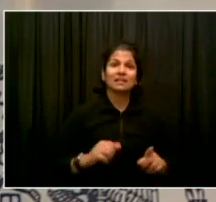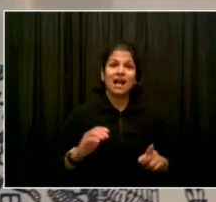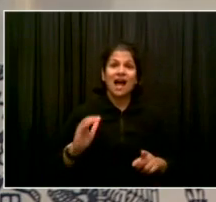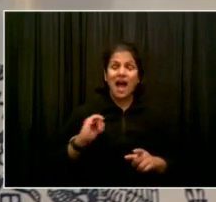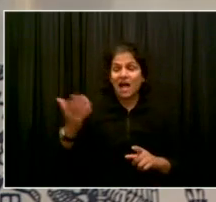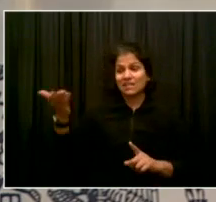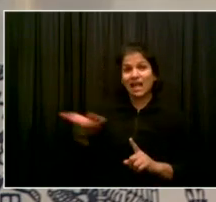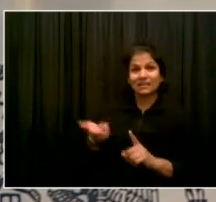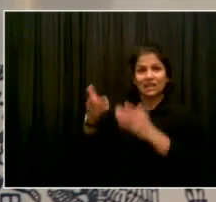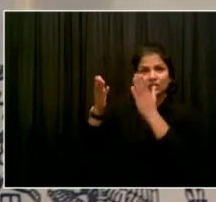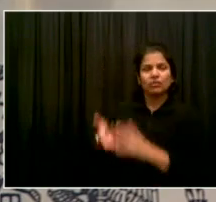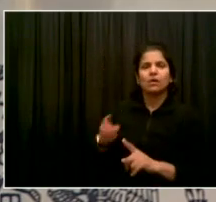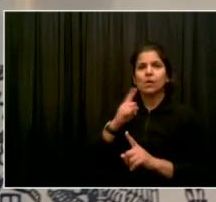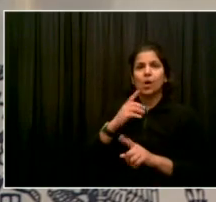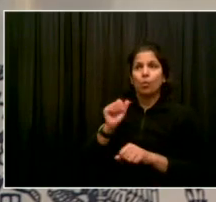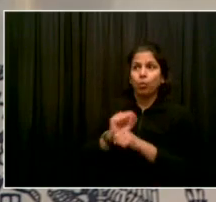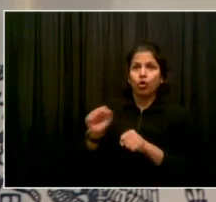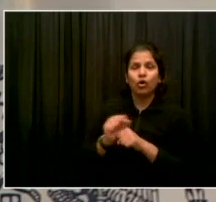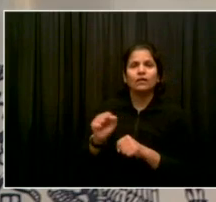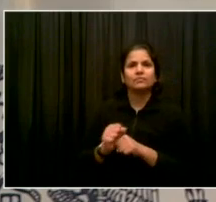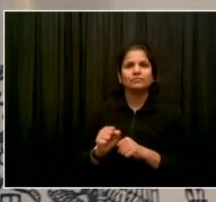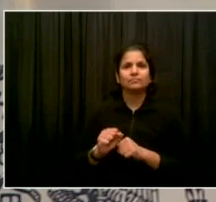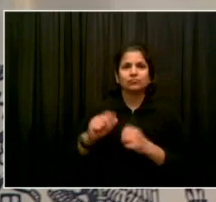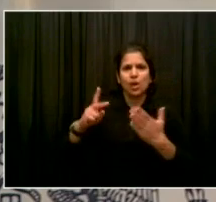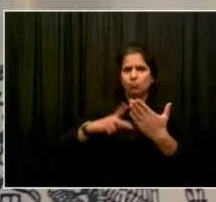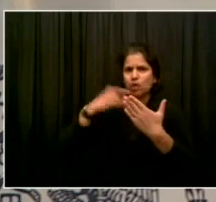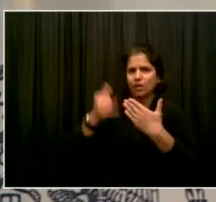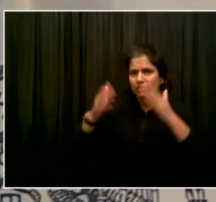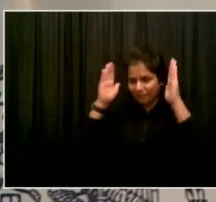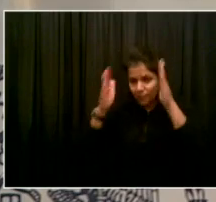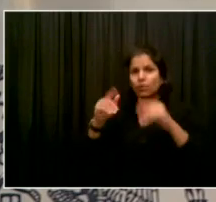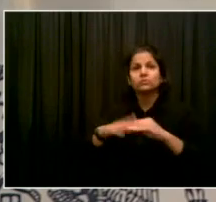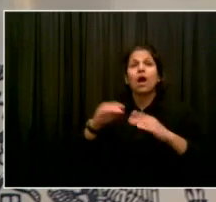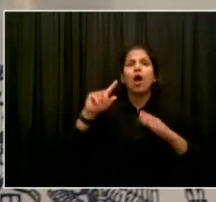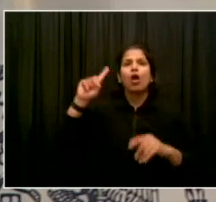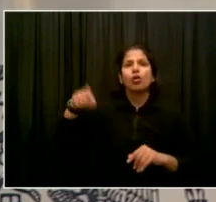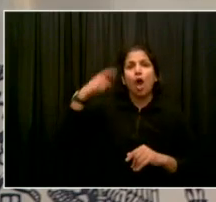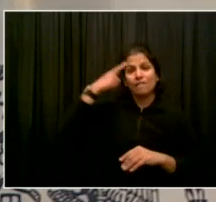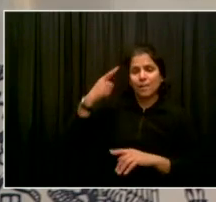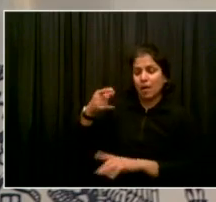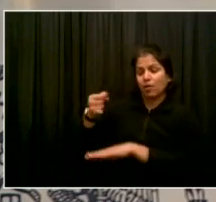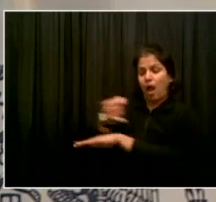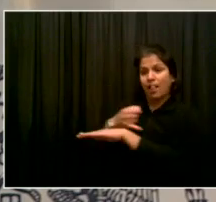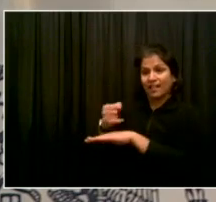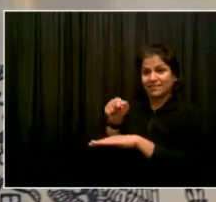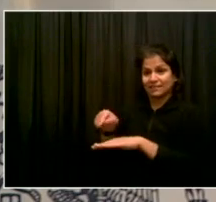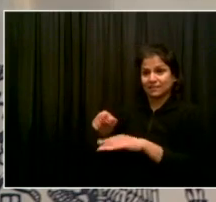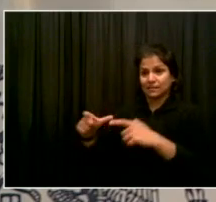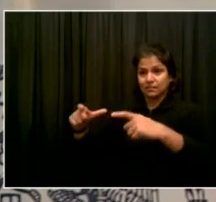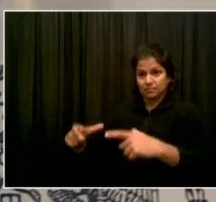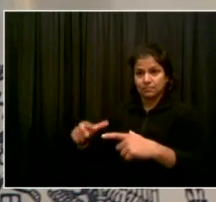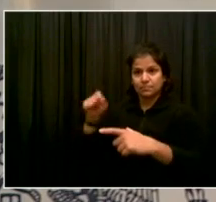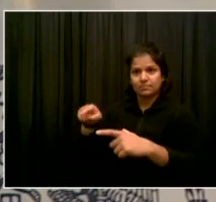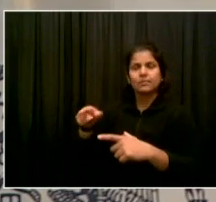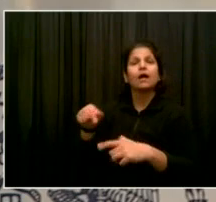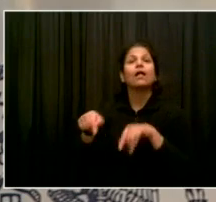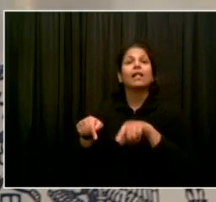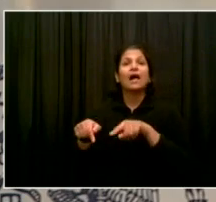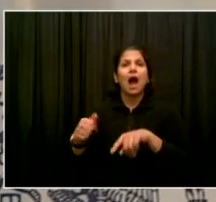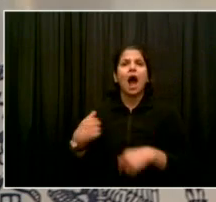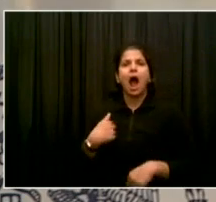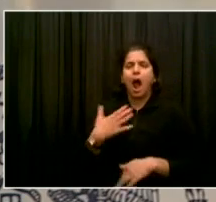once upon a time, belonged to the federal government. I'm going to first talk about this, and then I want our